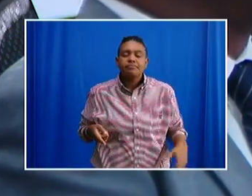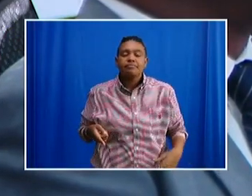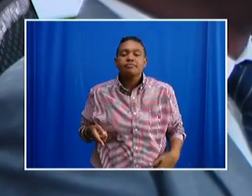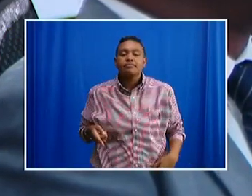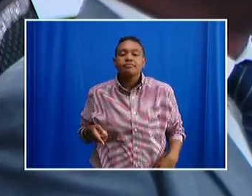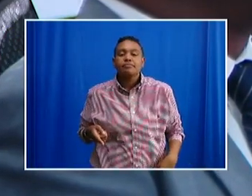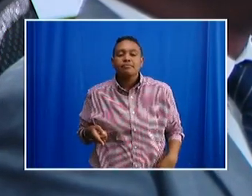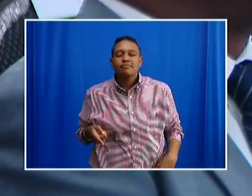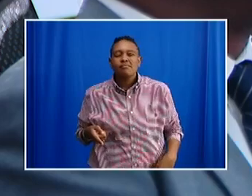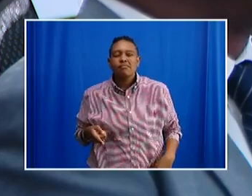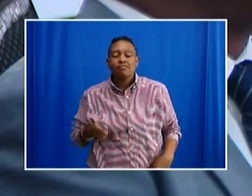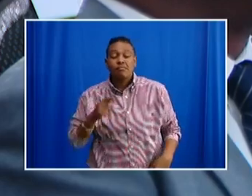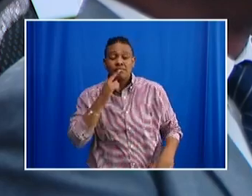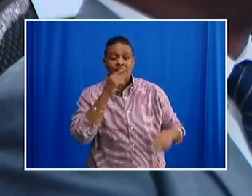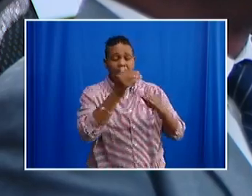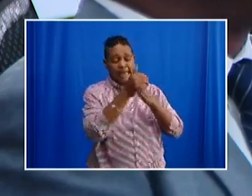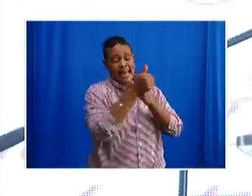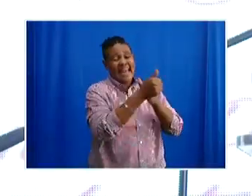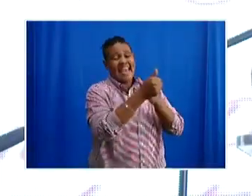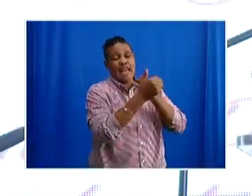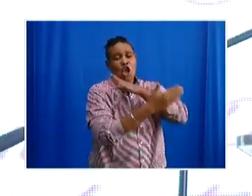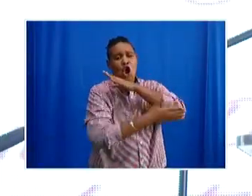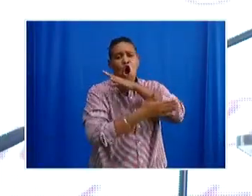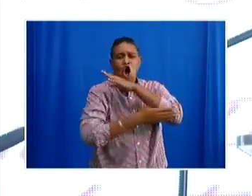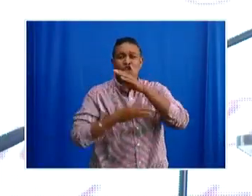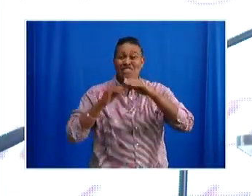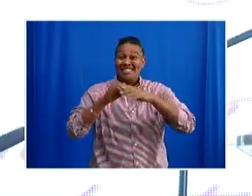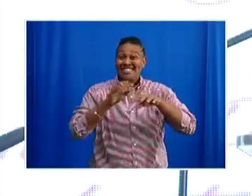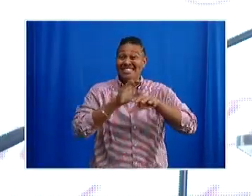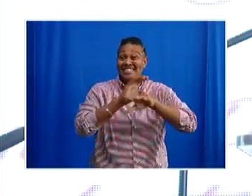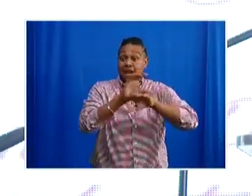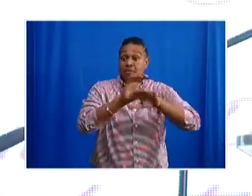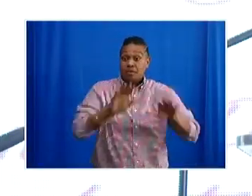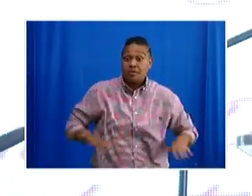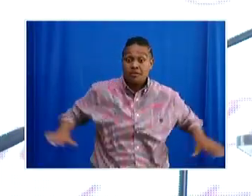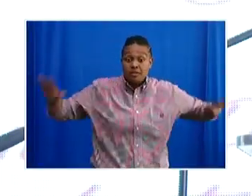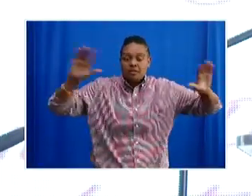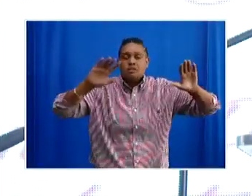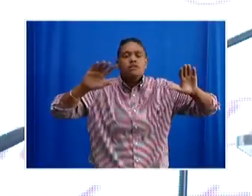the leading country in the region.